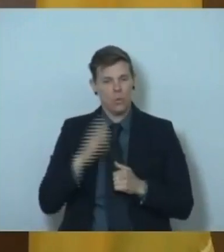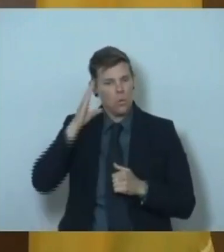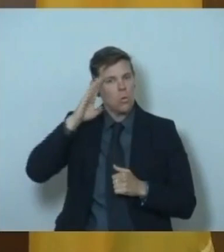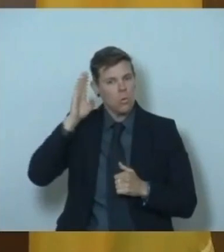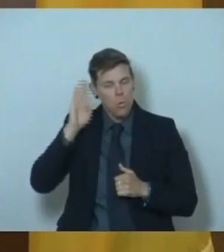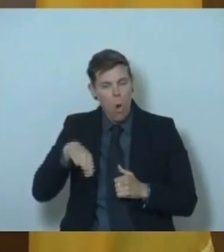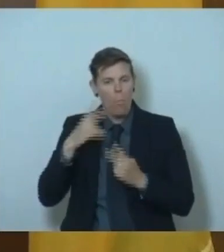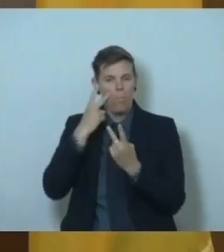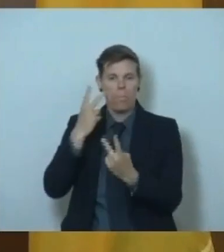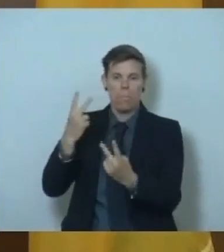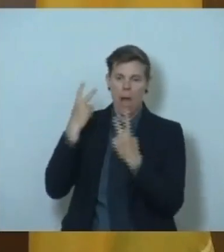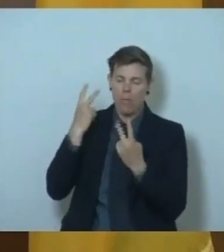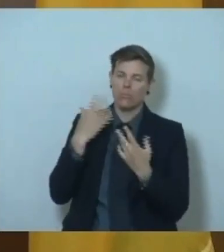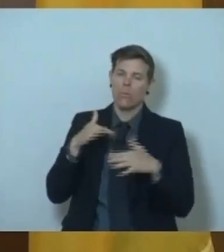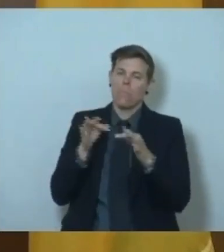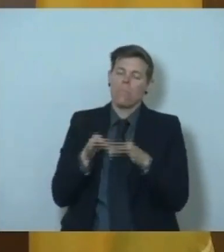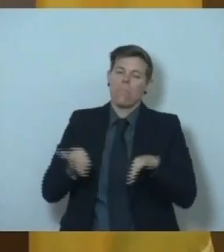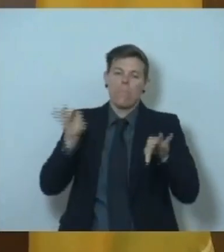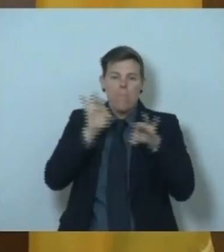and we should be